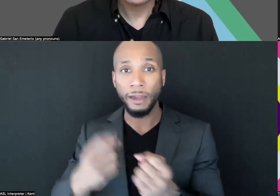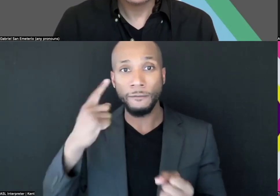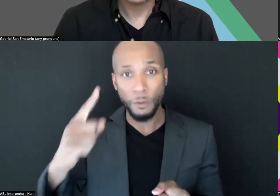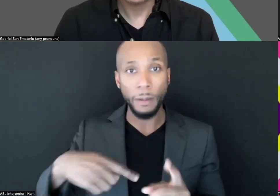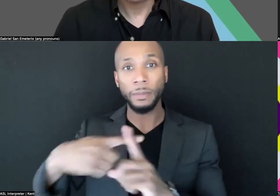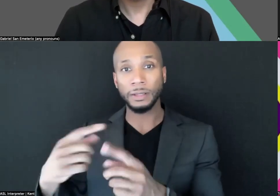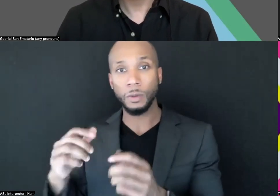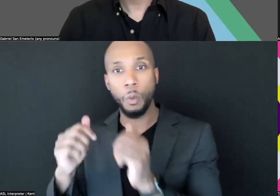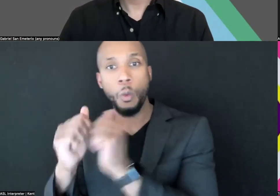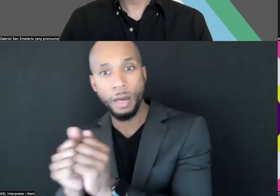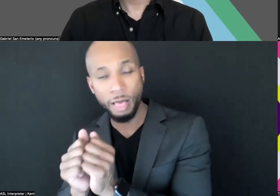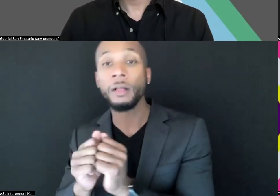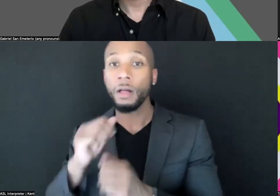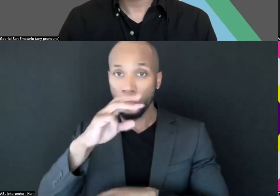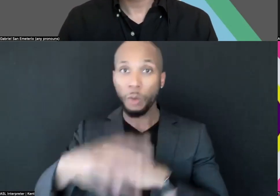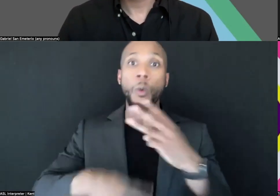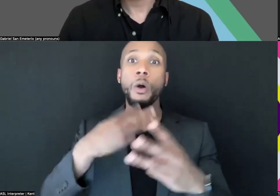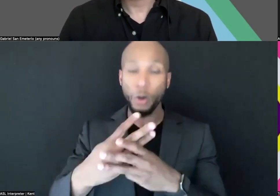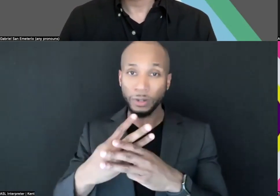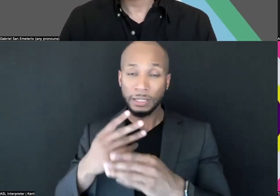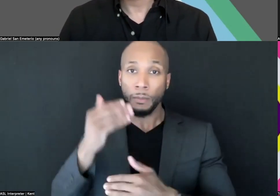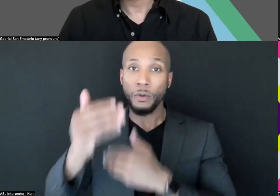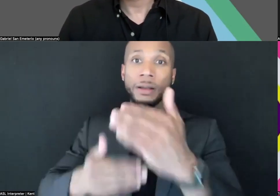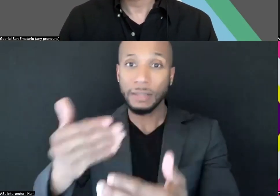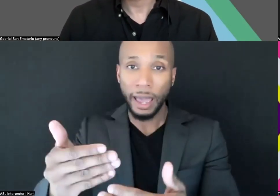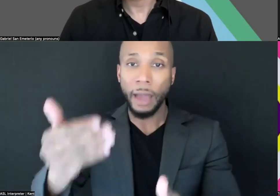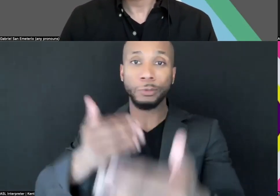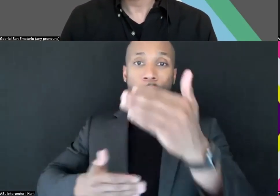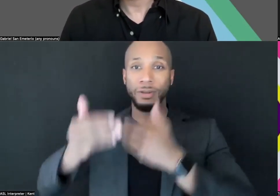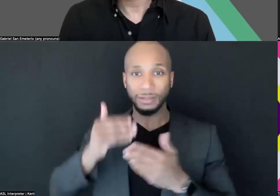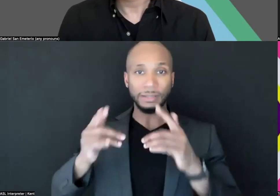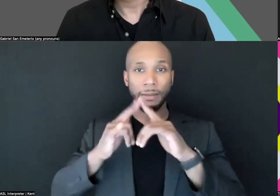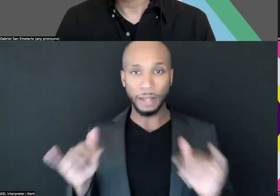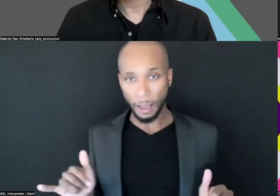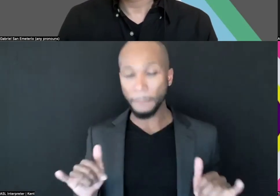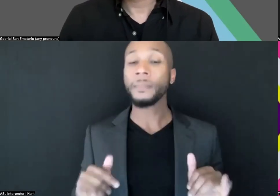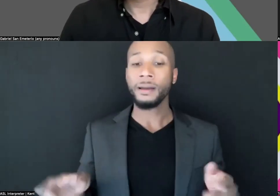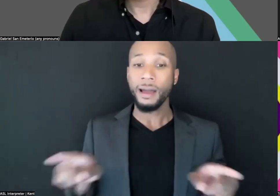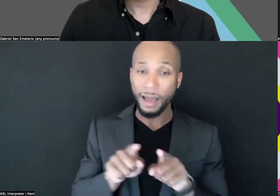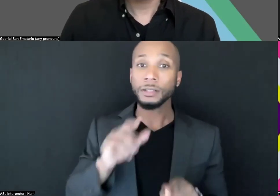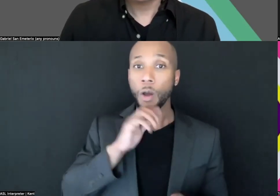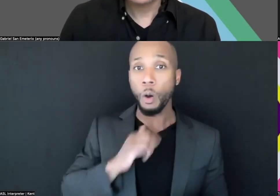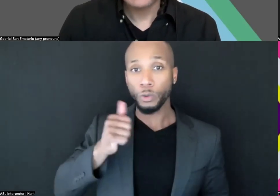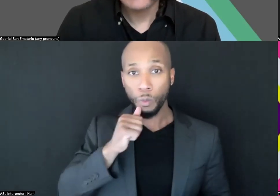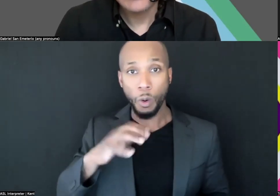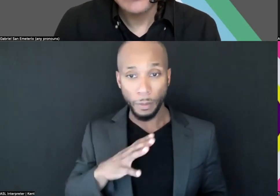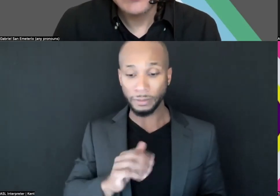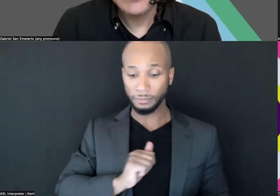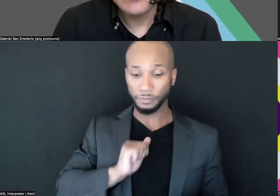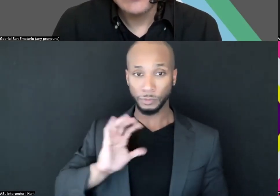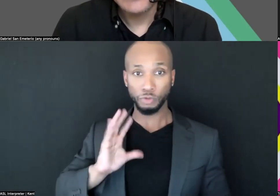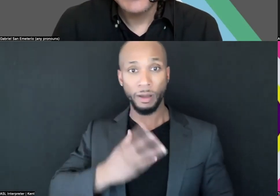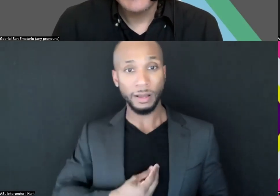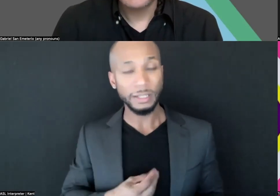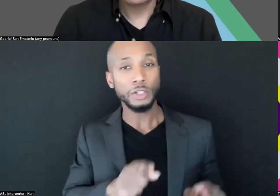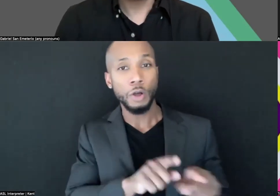is progressing and also regressing at the same time. Being an older woman who happens to be trans, I think it's